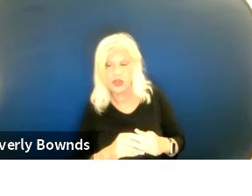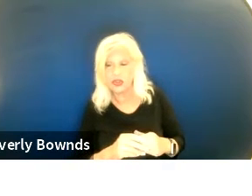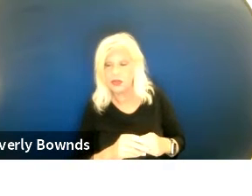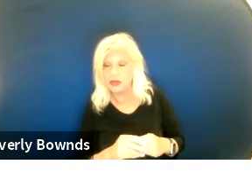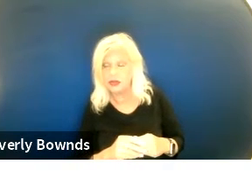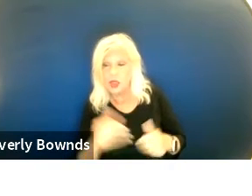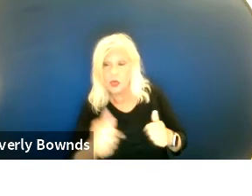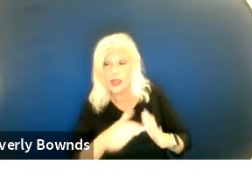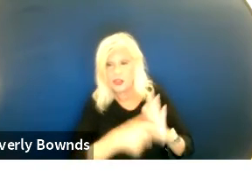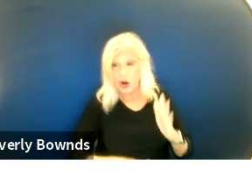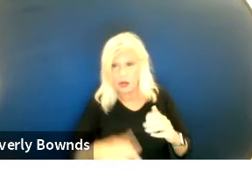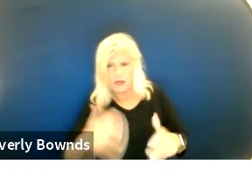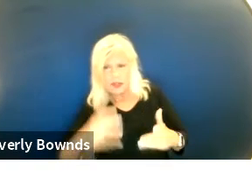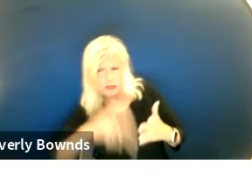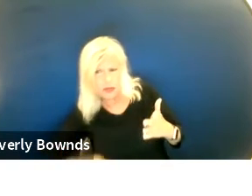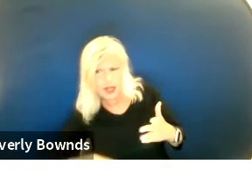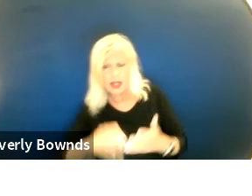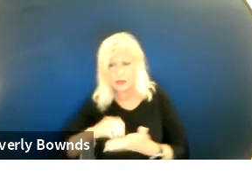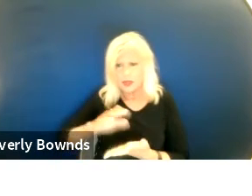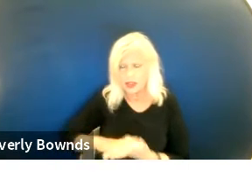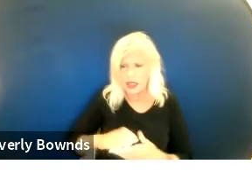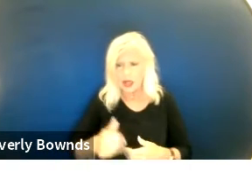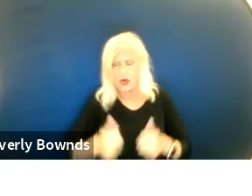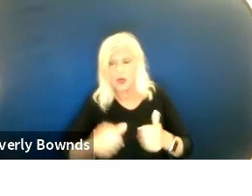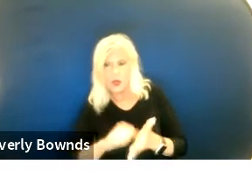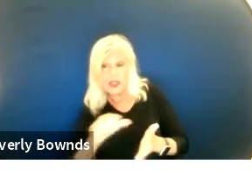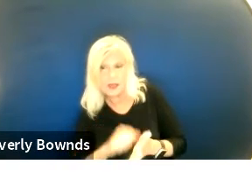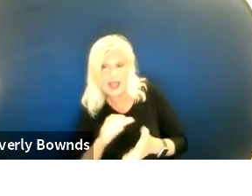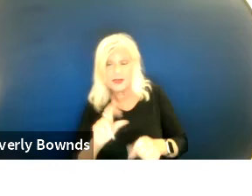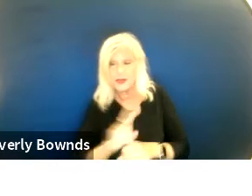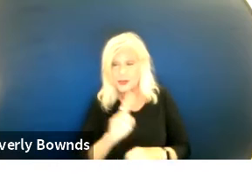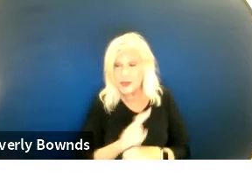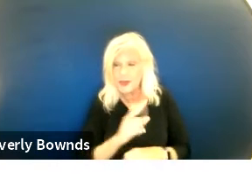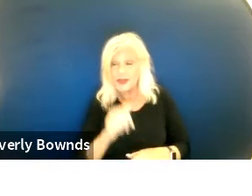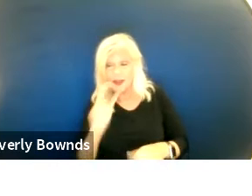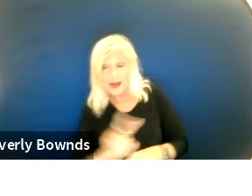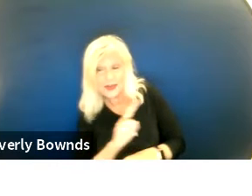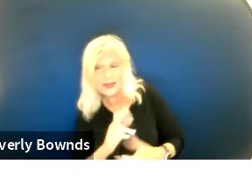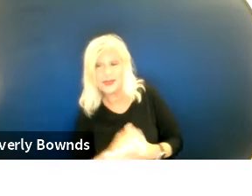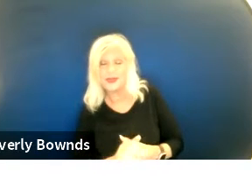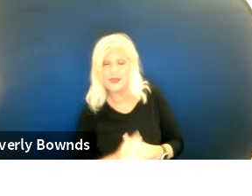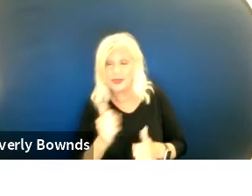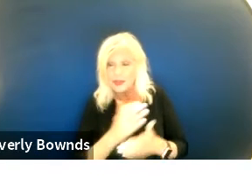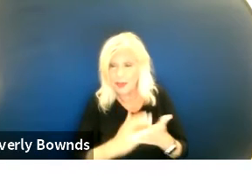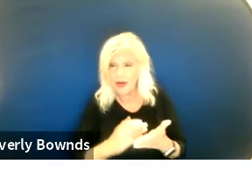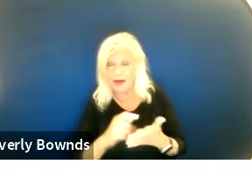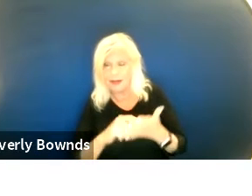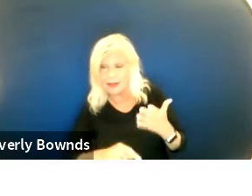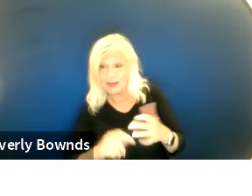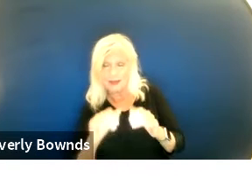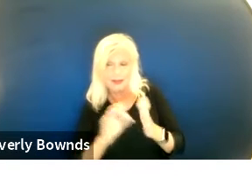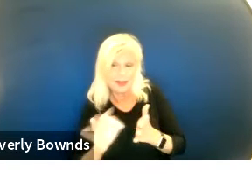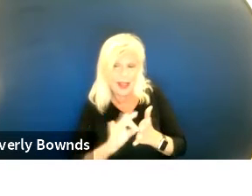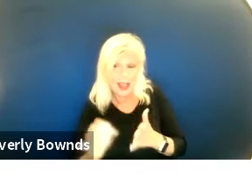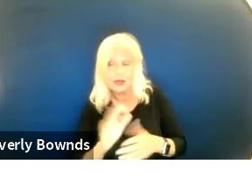is being read, what pages in the intervention are being used or not being used, what videos are